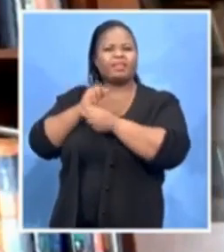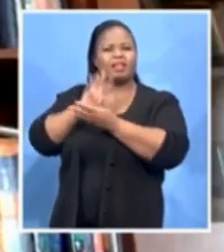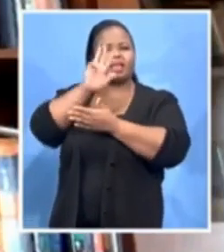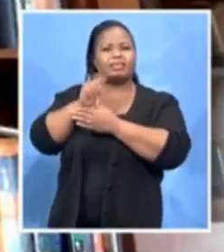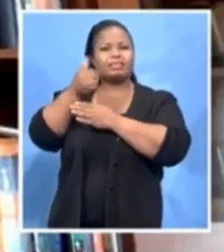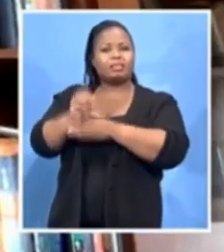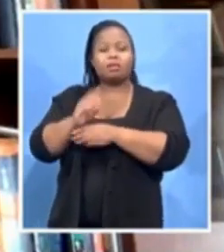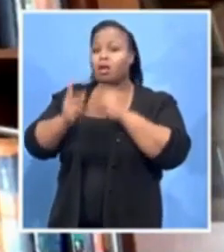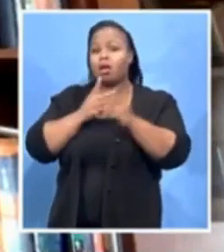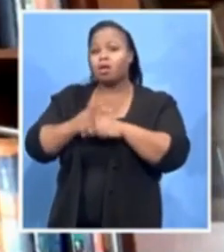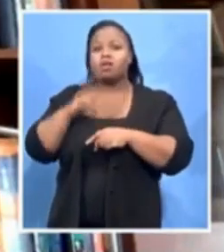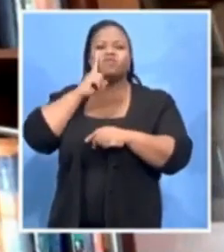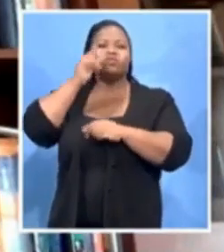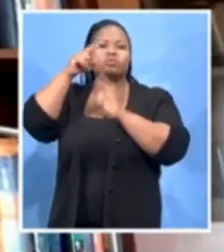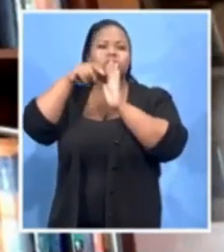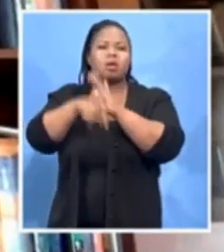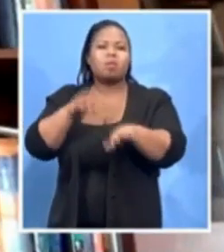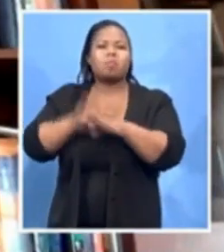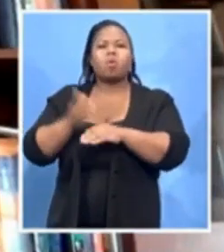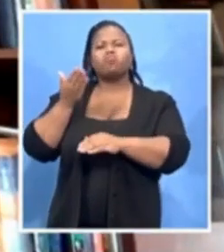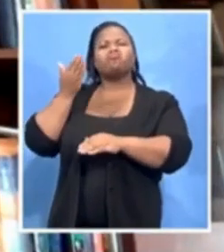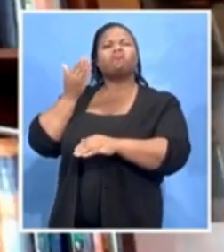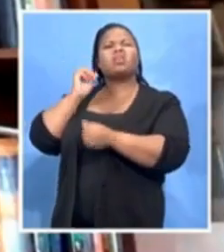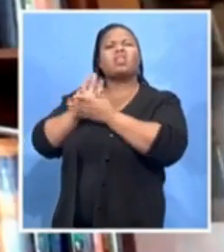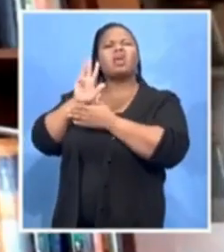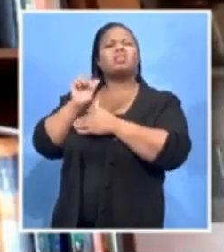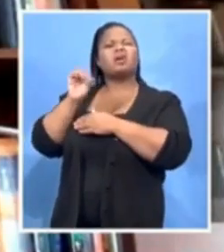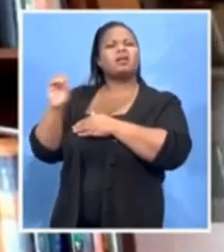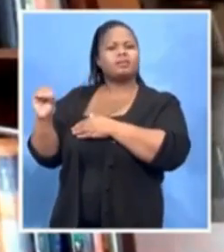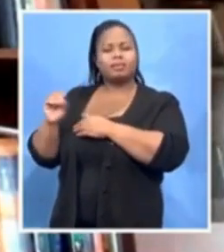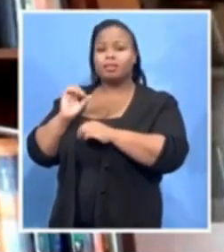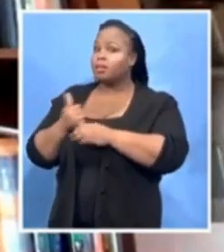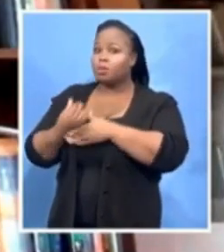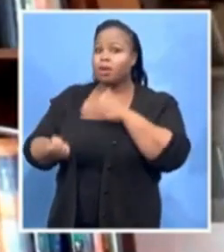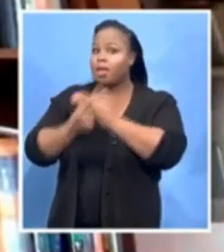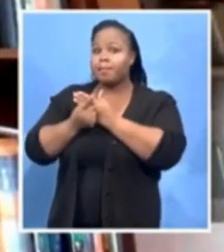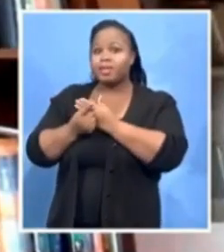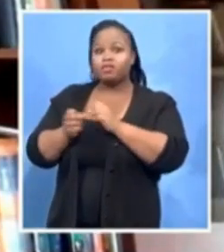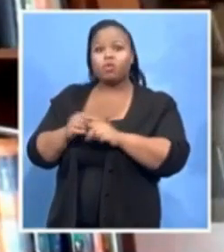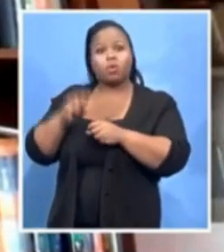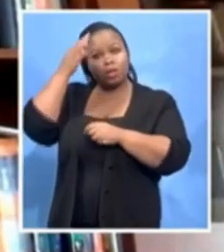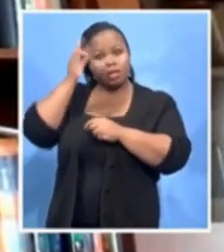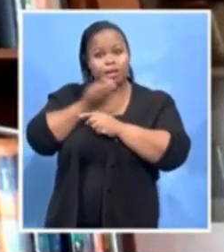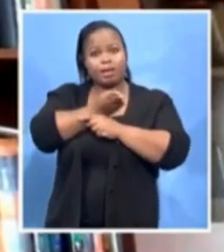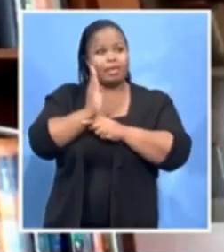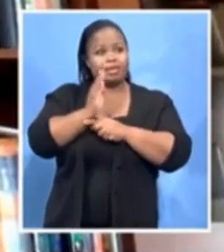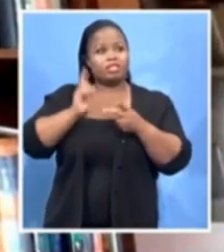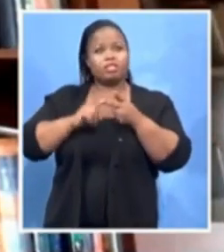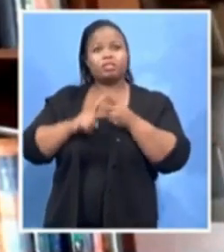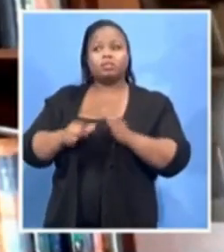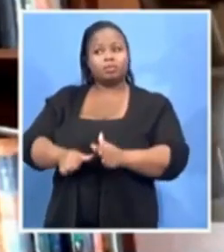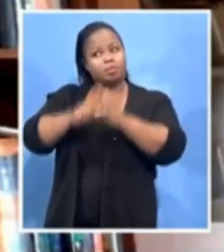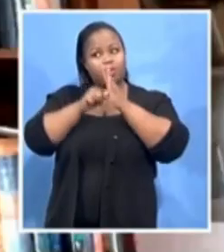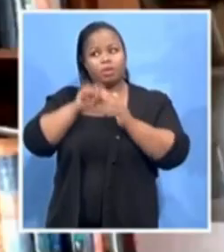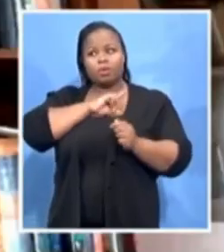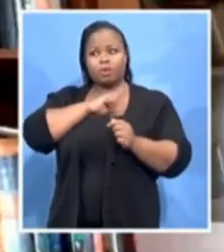in the 1900s. What then happened with the frontline state? Because I think this is very critical, because a lot of energy was being